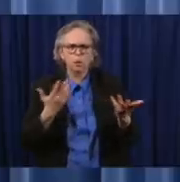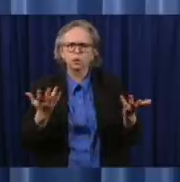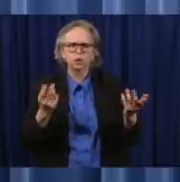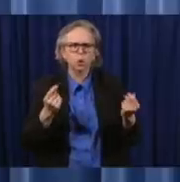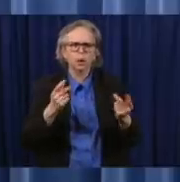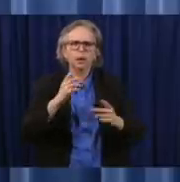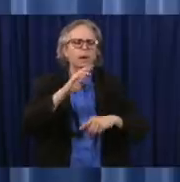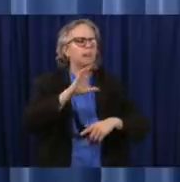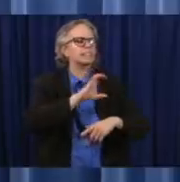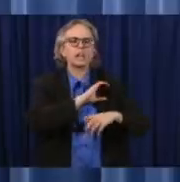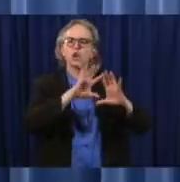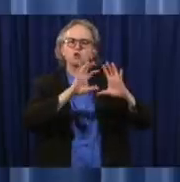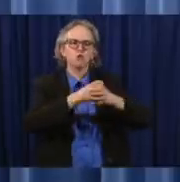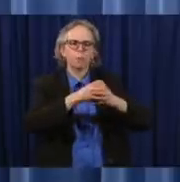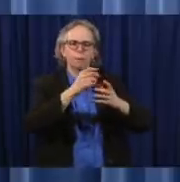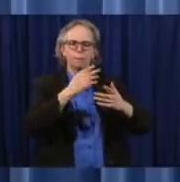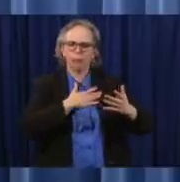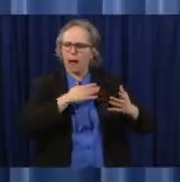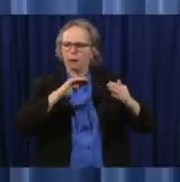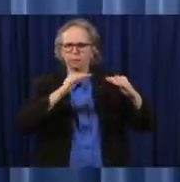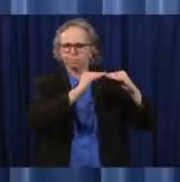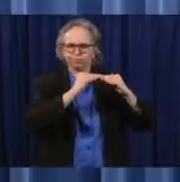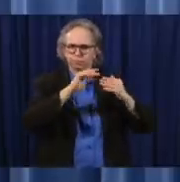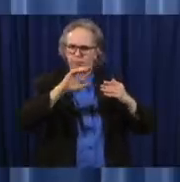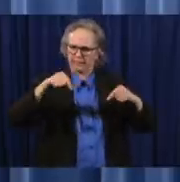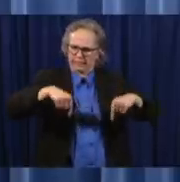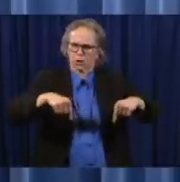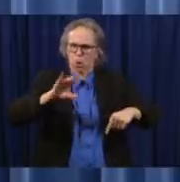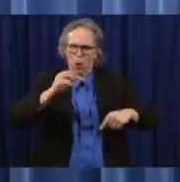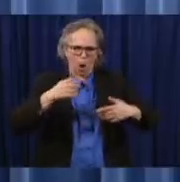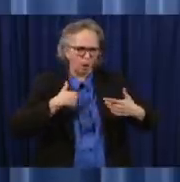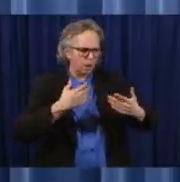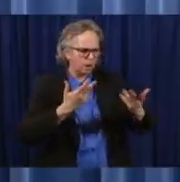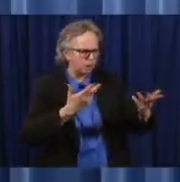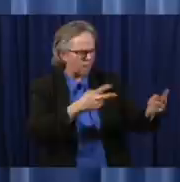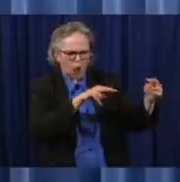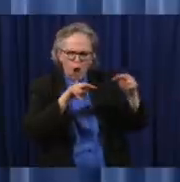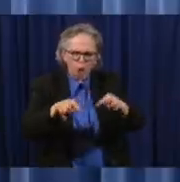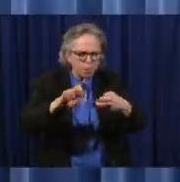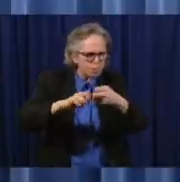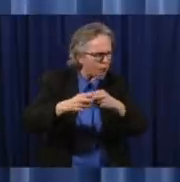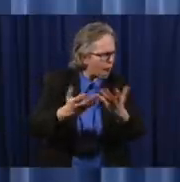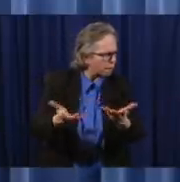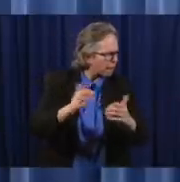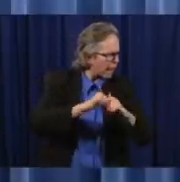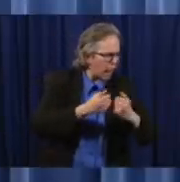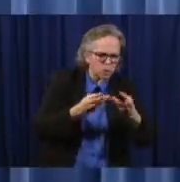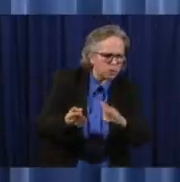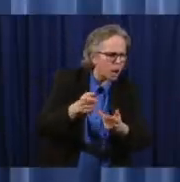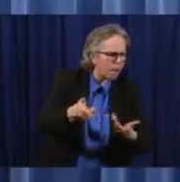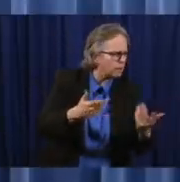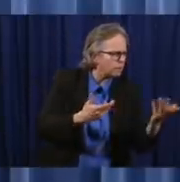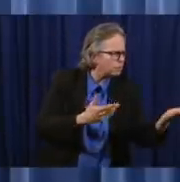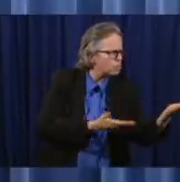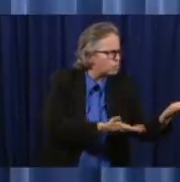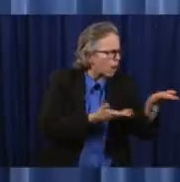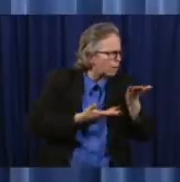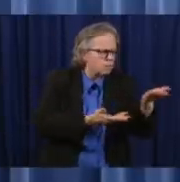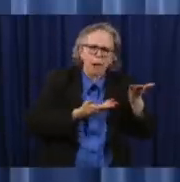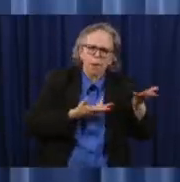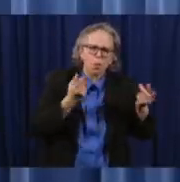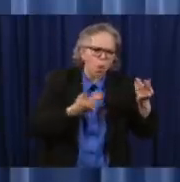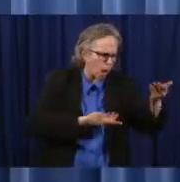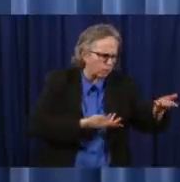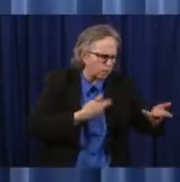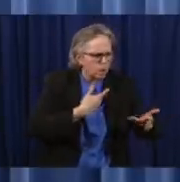citizens together to look at the problem and to come back with recommendations. I've always